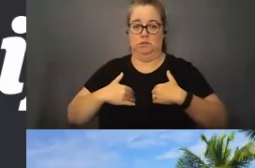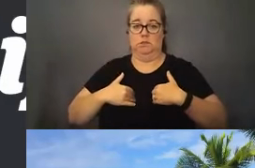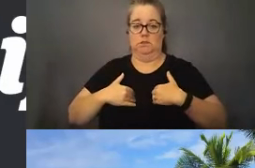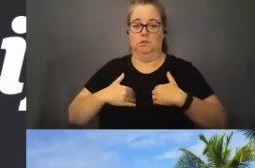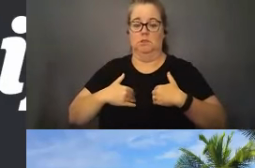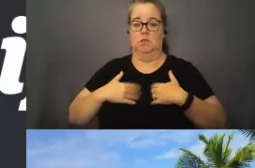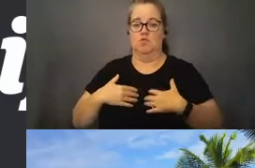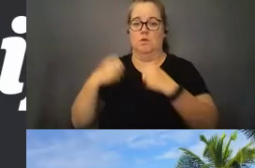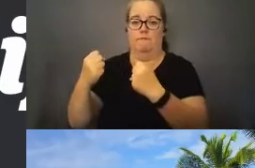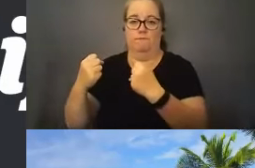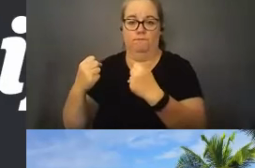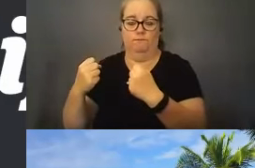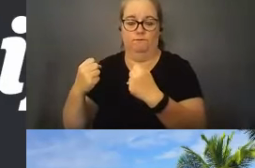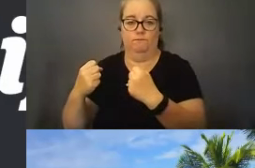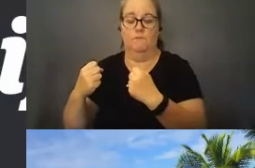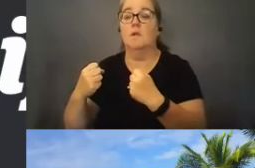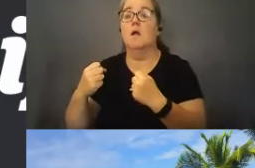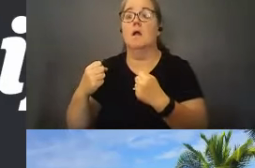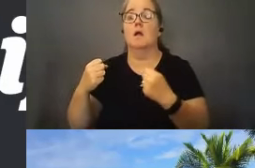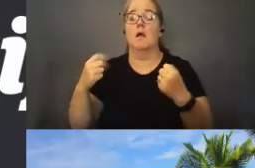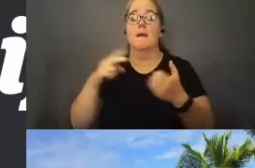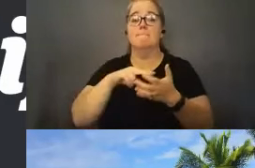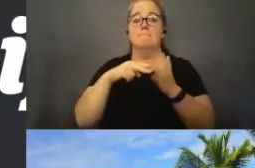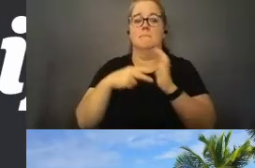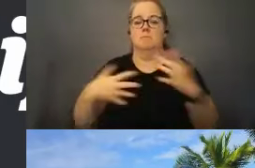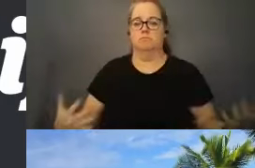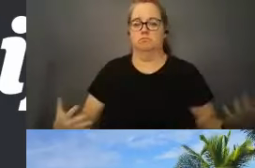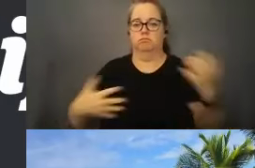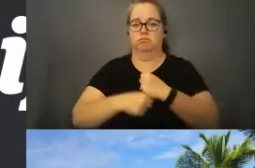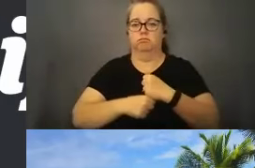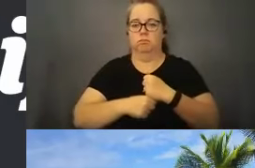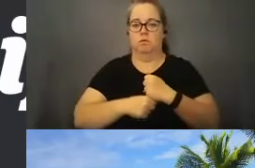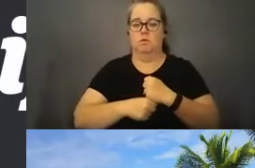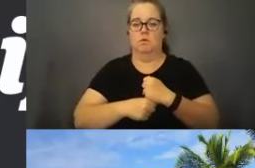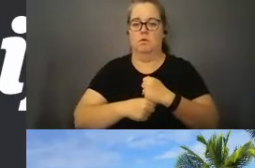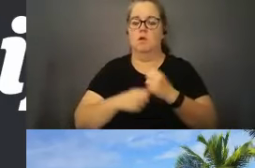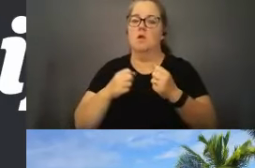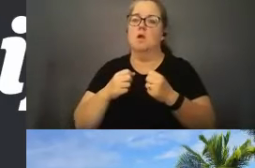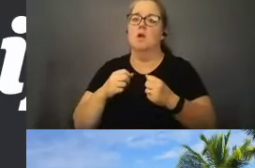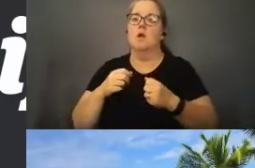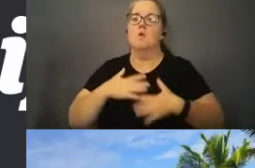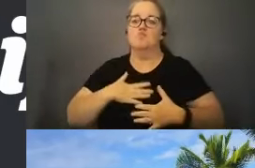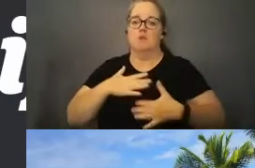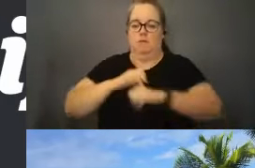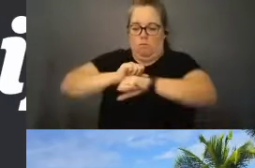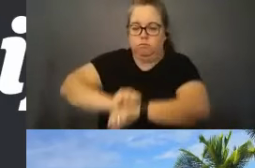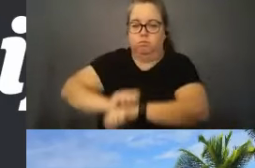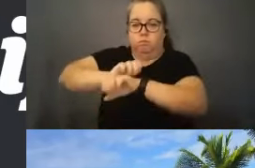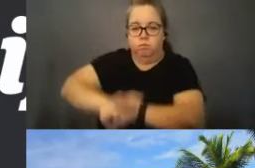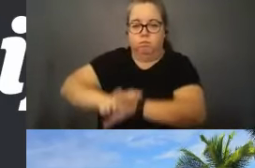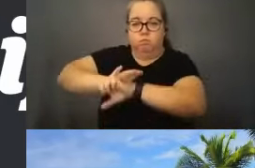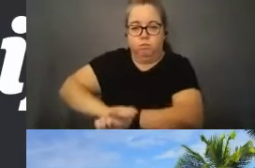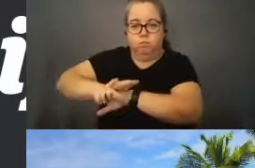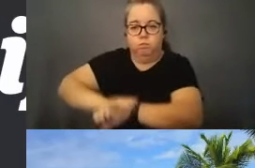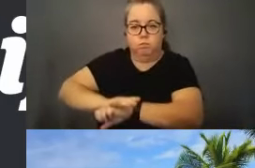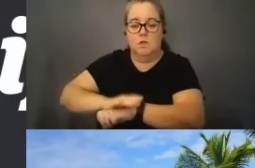recover. So we are combining that rescue breathing with the chest compressions, and we're supporting the